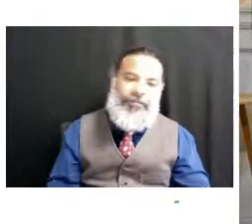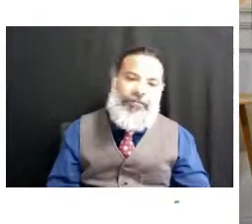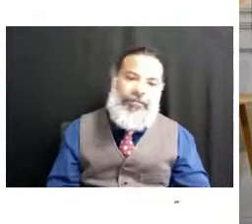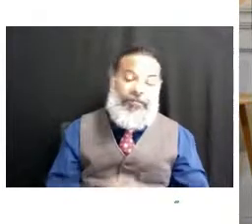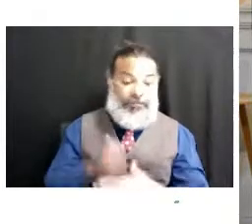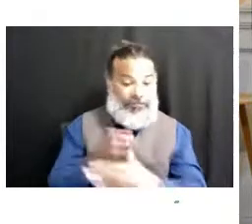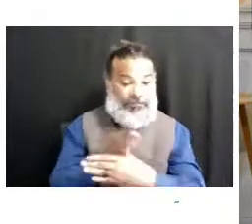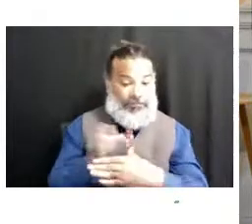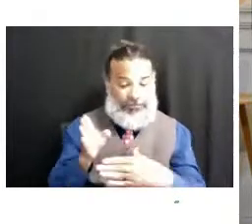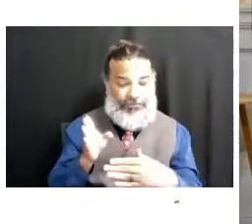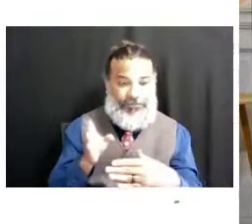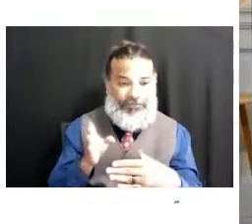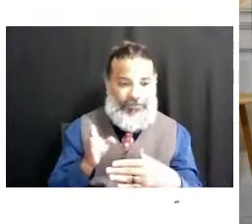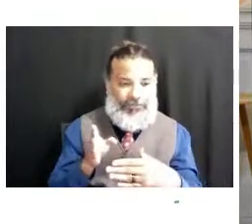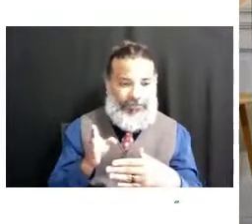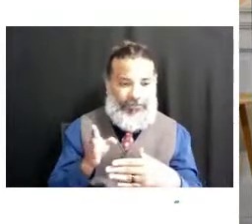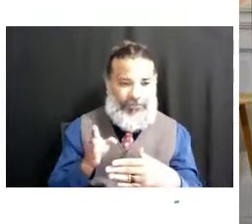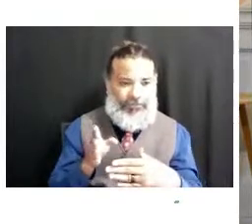between